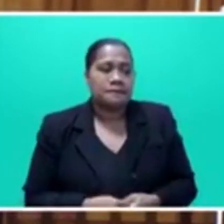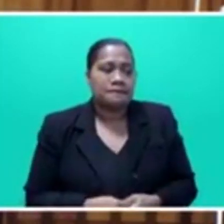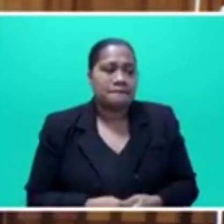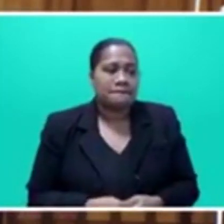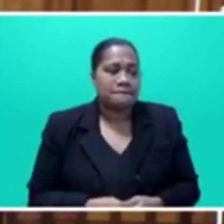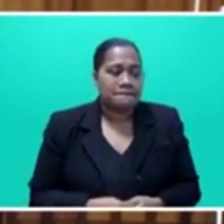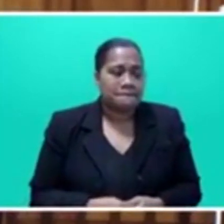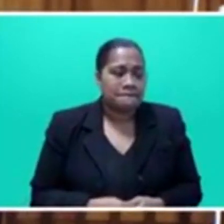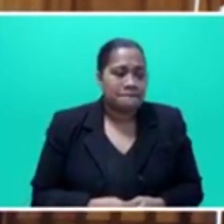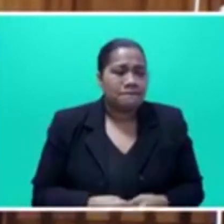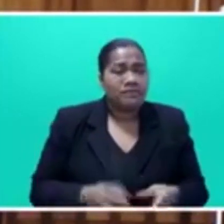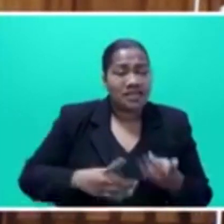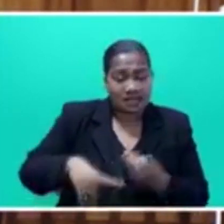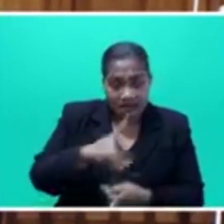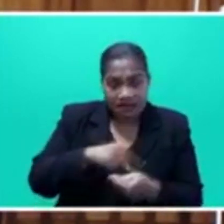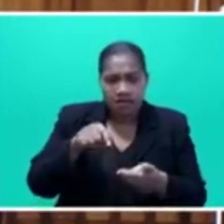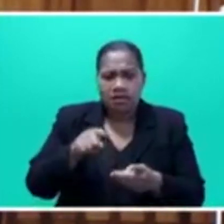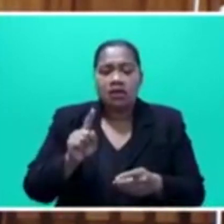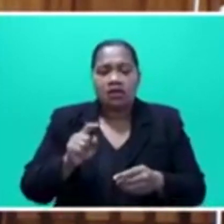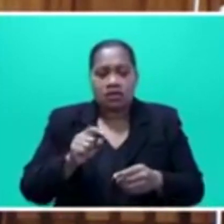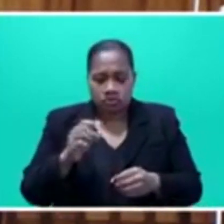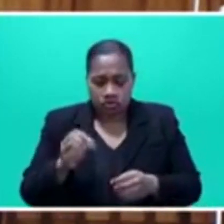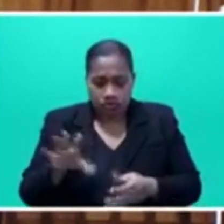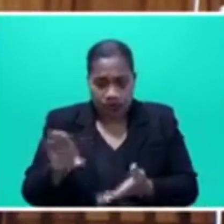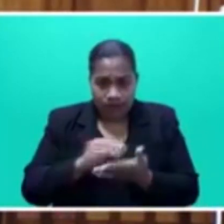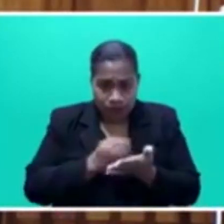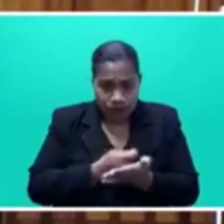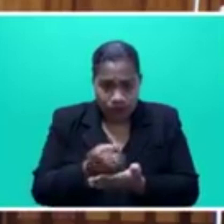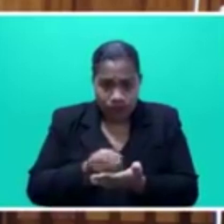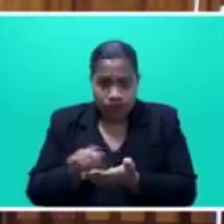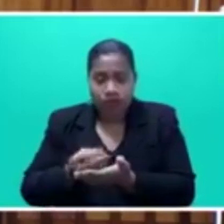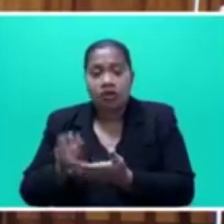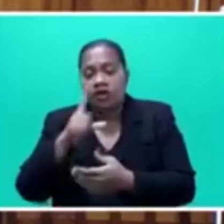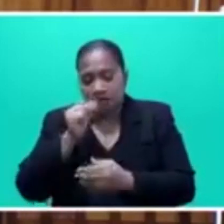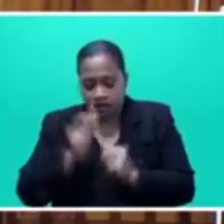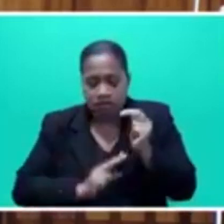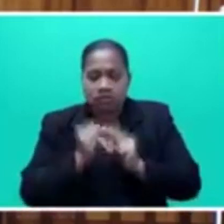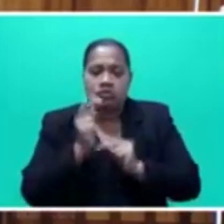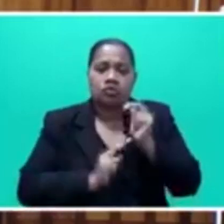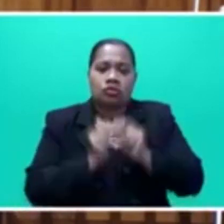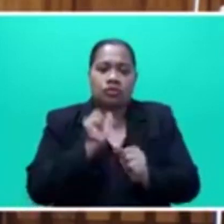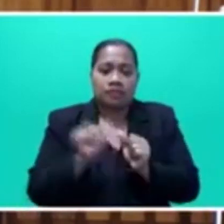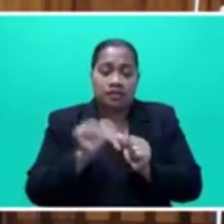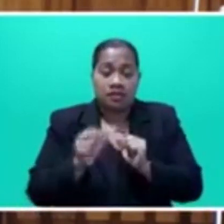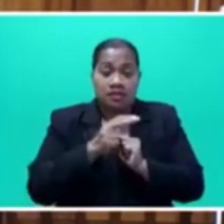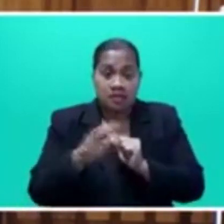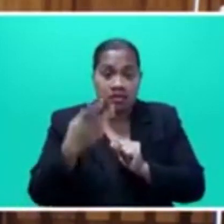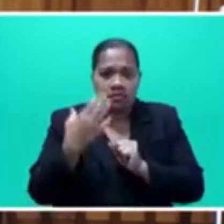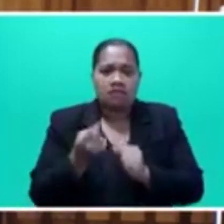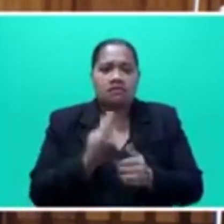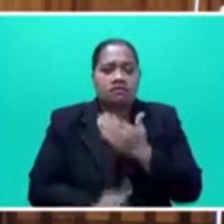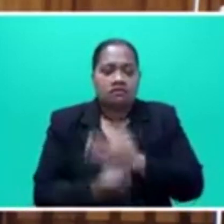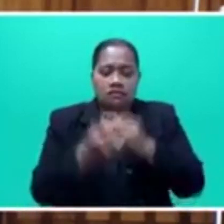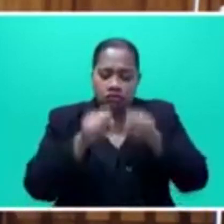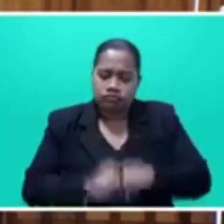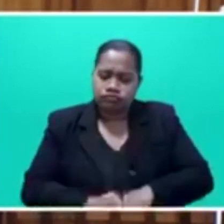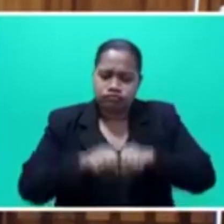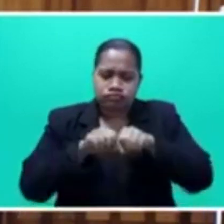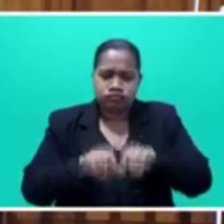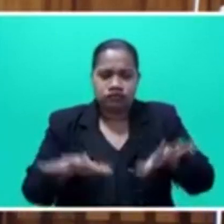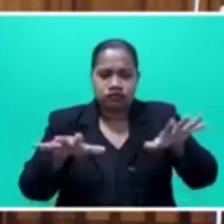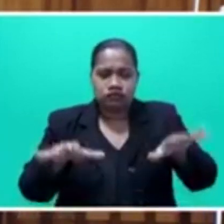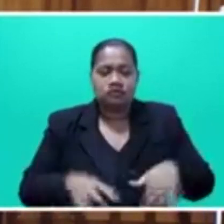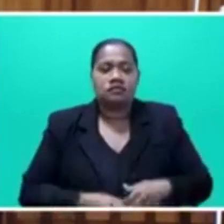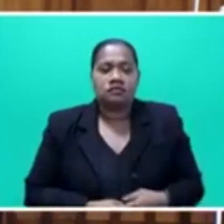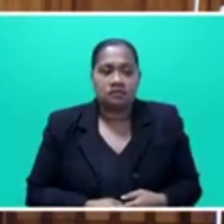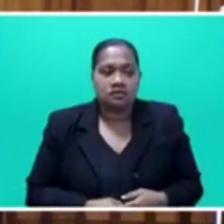build back better. Mr. Speaker, sir, then we had a pandemic, a once-in-a-100-year event that caused a significant blow to government revenue, with